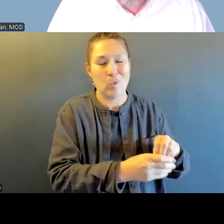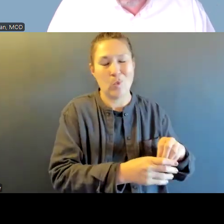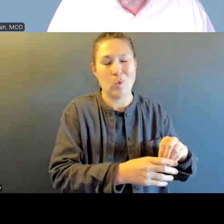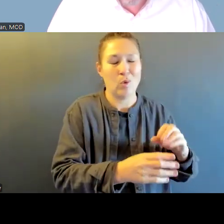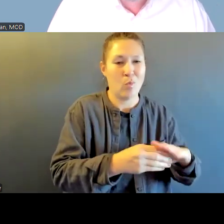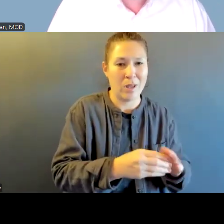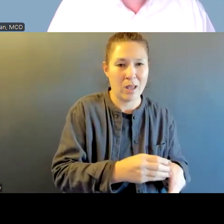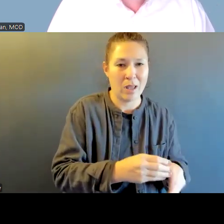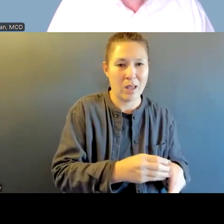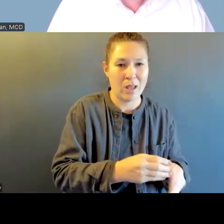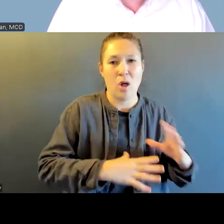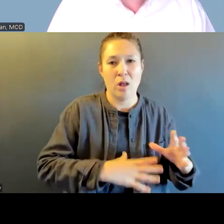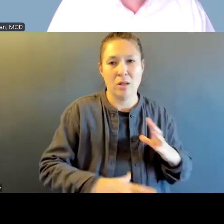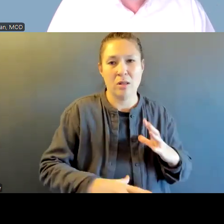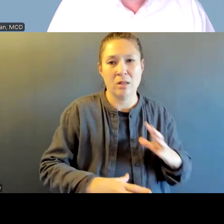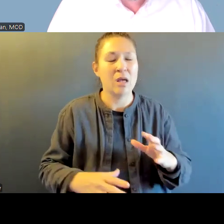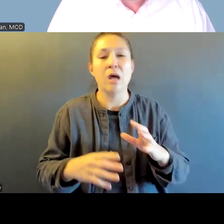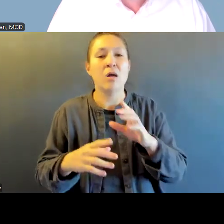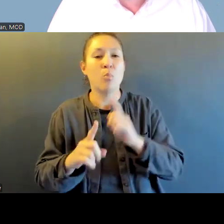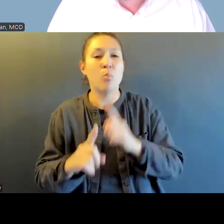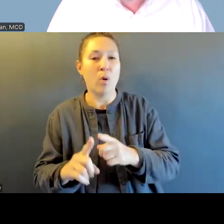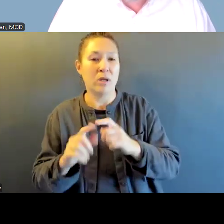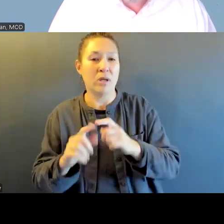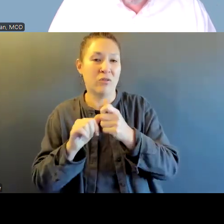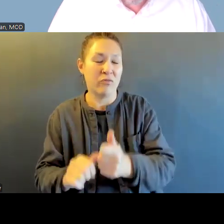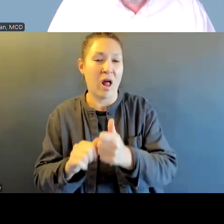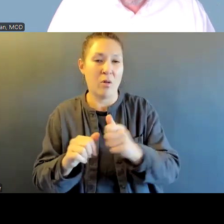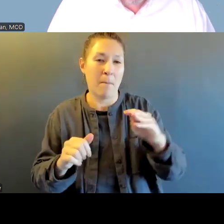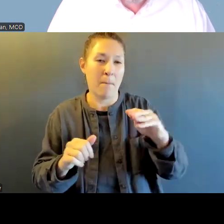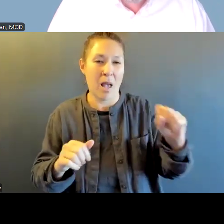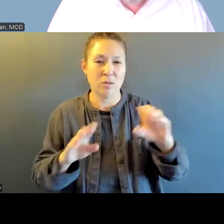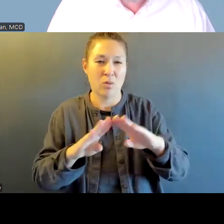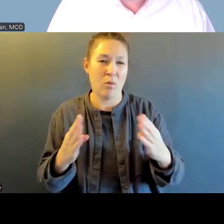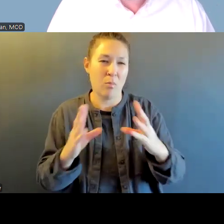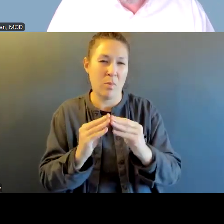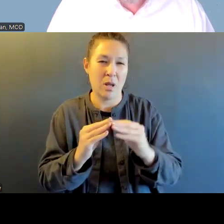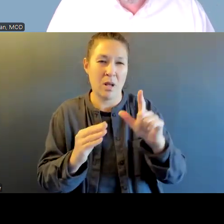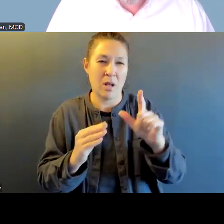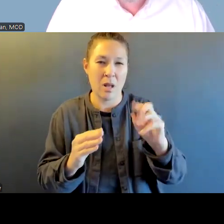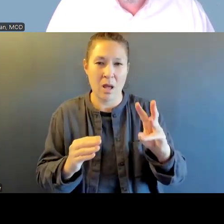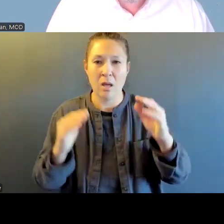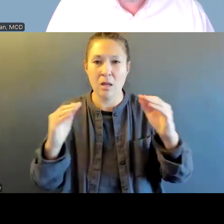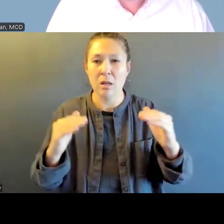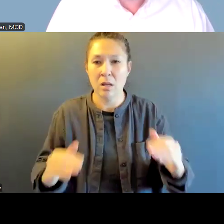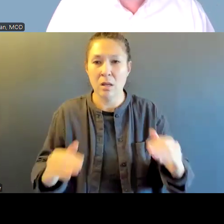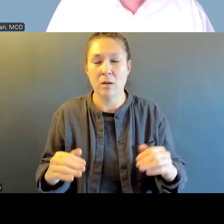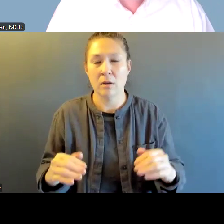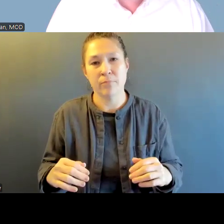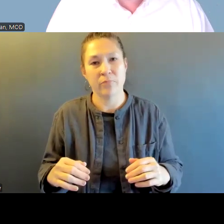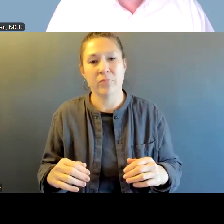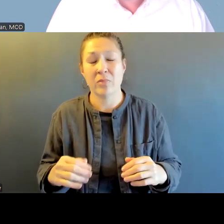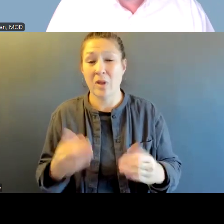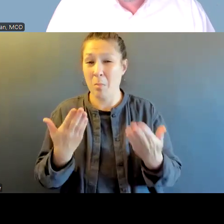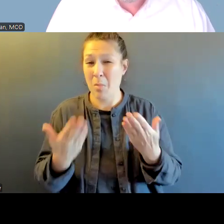comply with the Massachusetts open meeting law. While I don't think this is a big change, but CODs may want to check locally with their